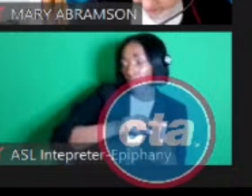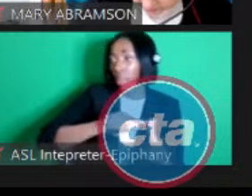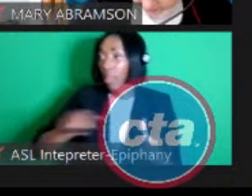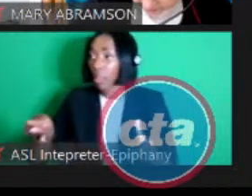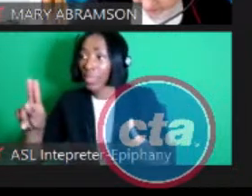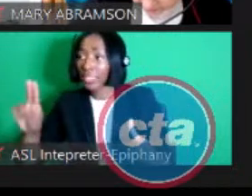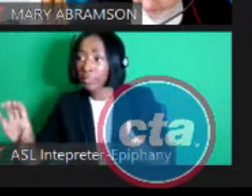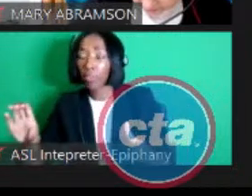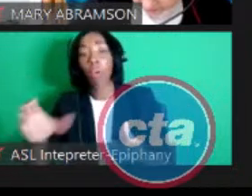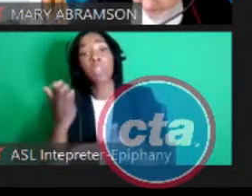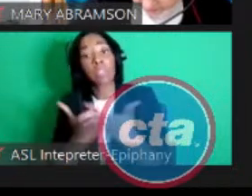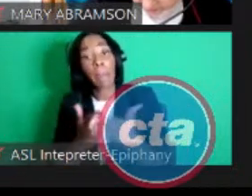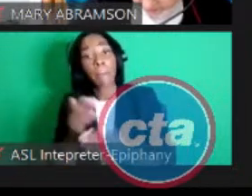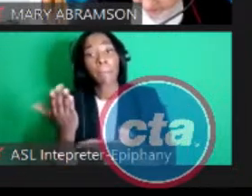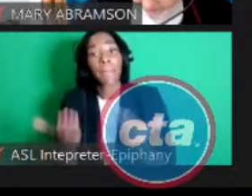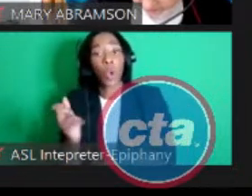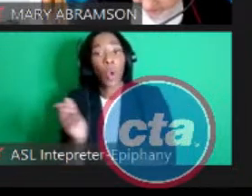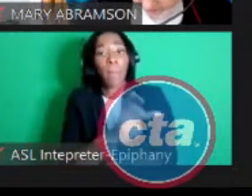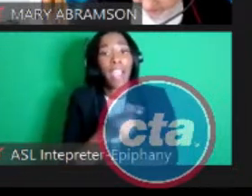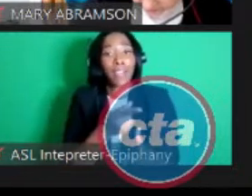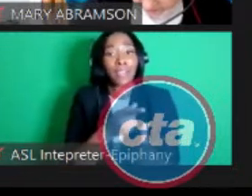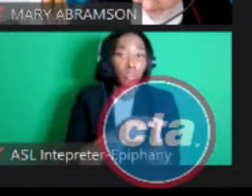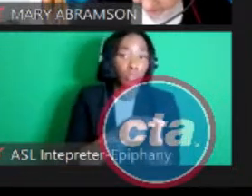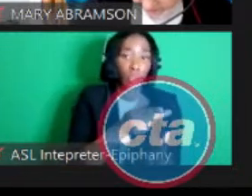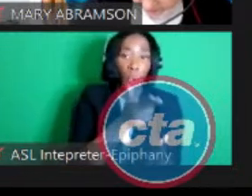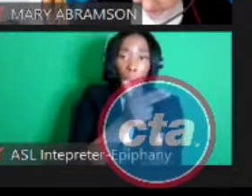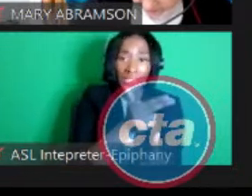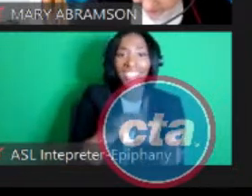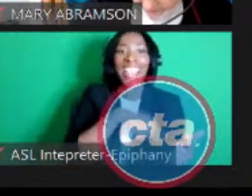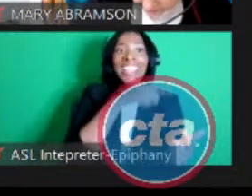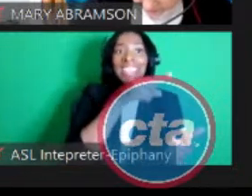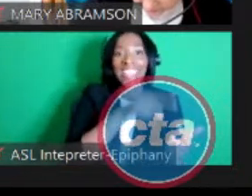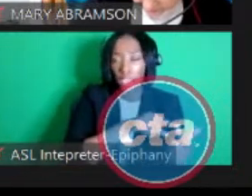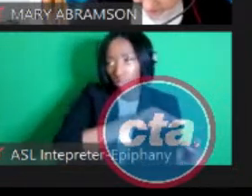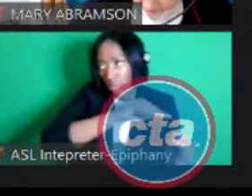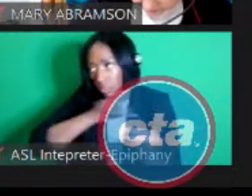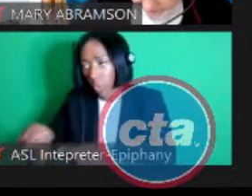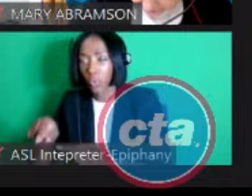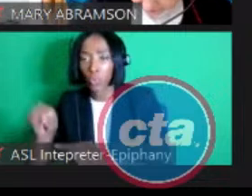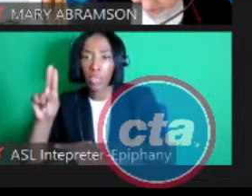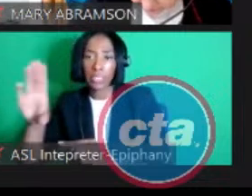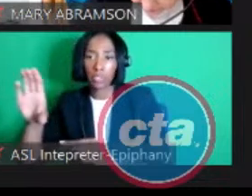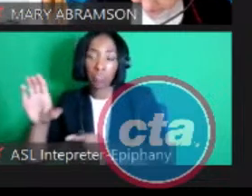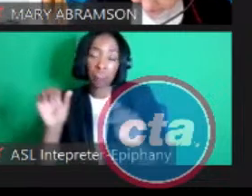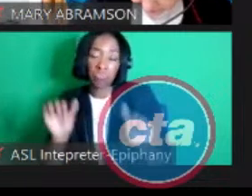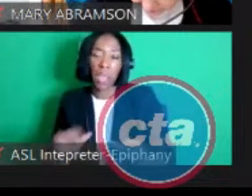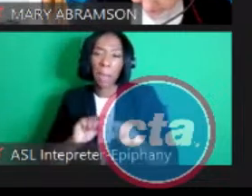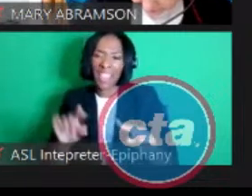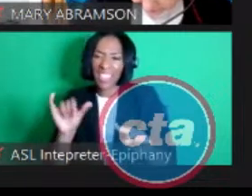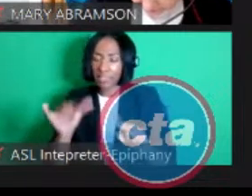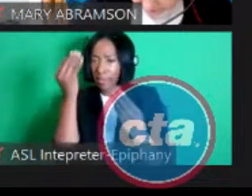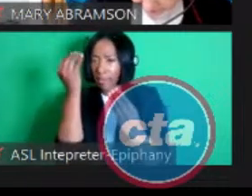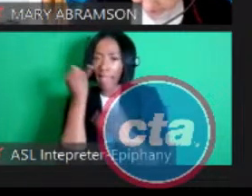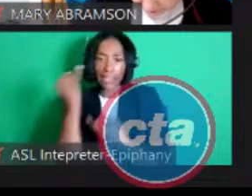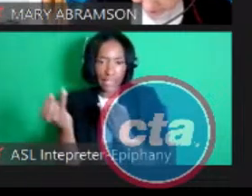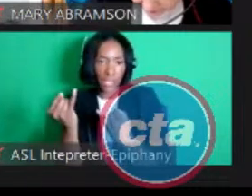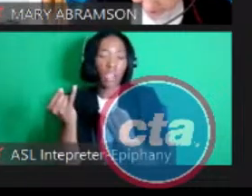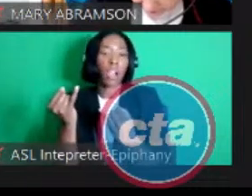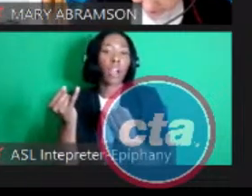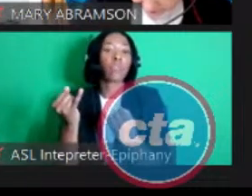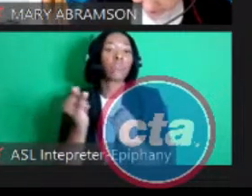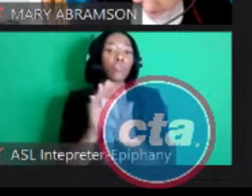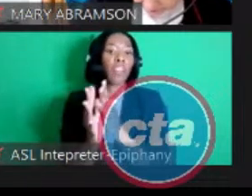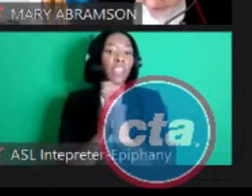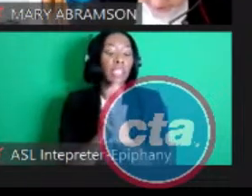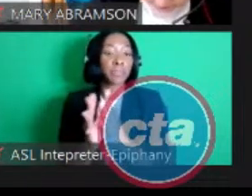back to their hotels and go from the hotels to United Center. But that's kind of the flow of traffic. And then